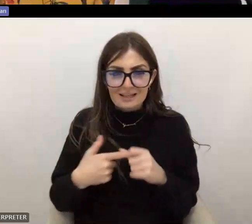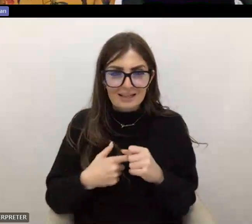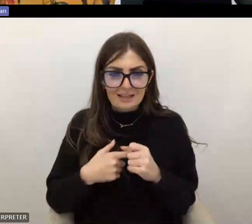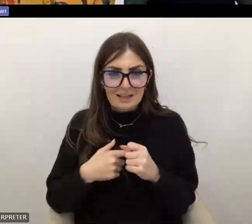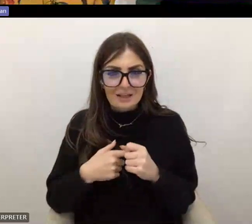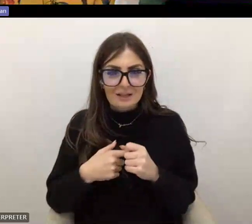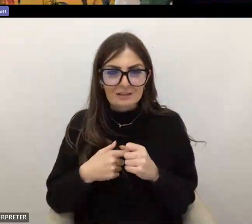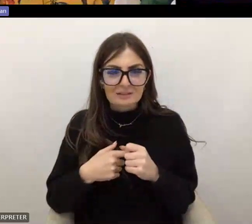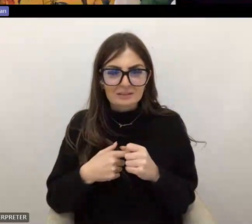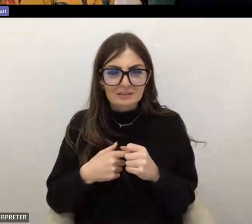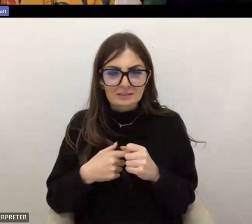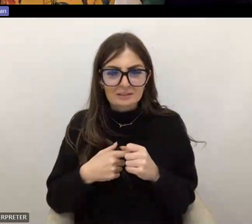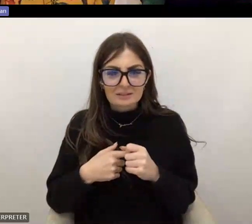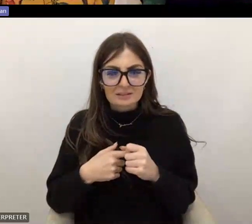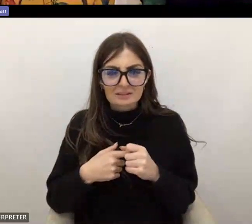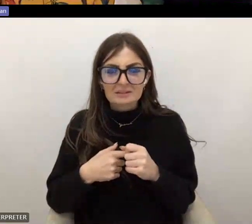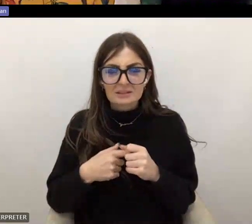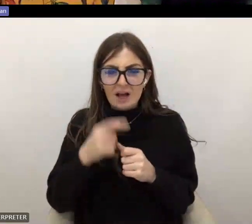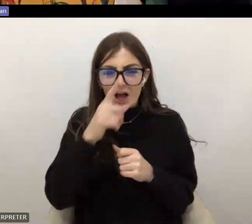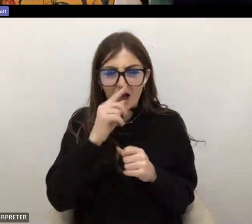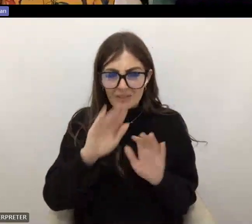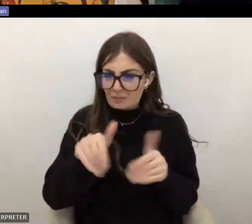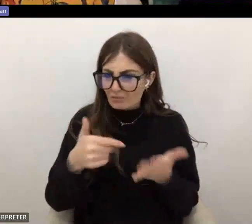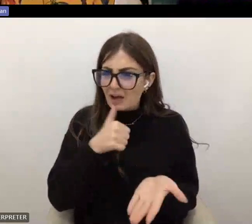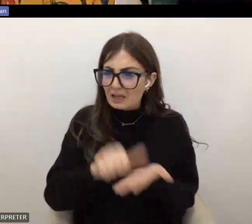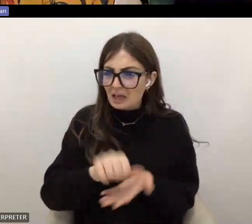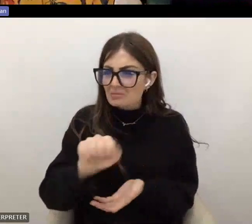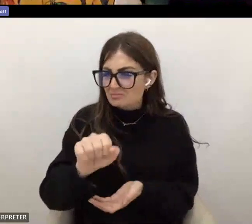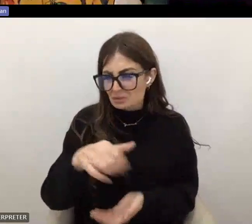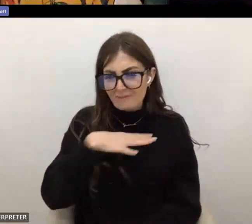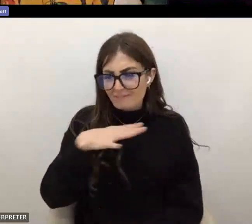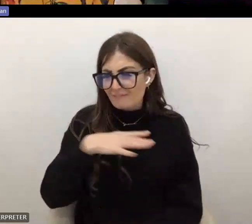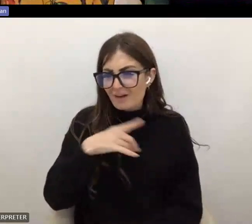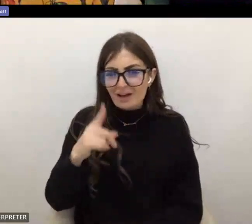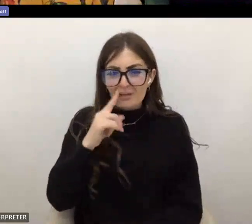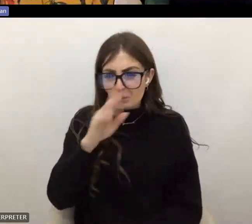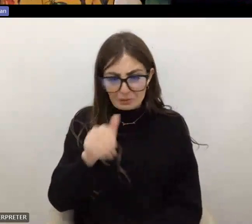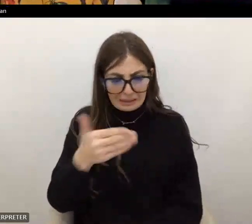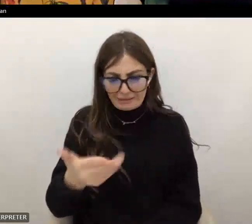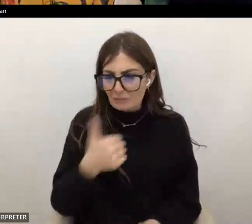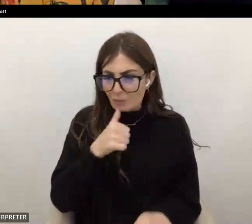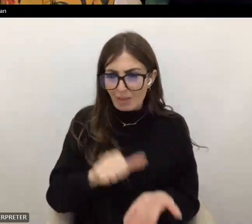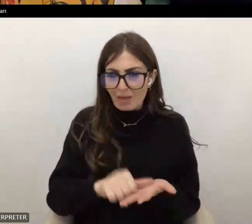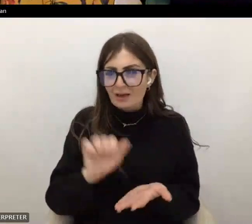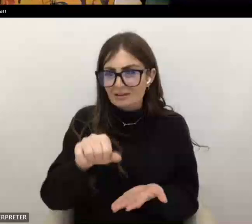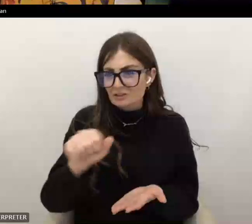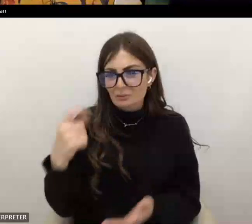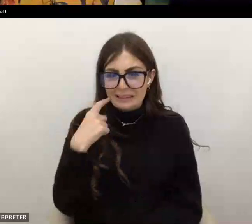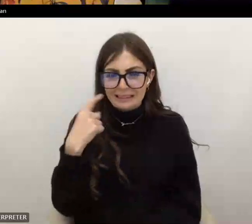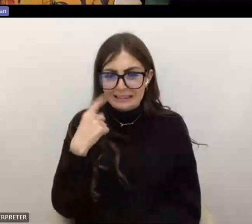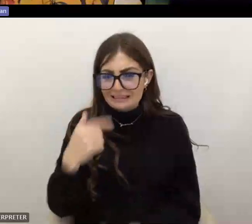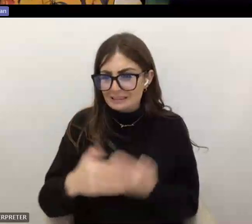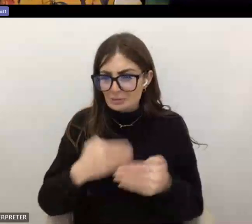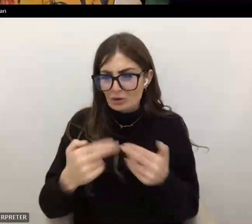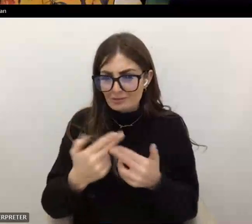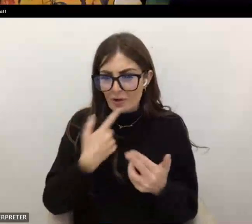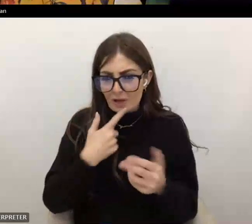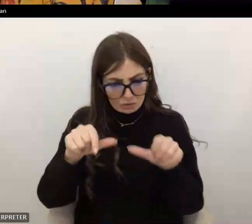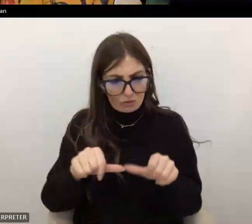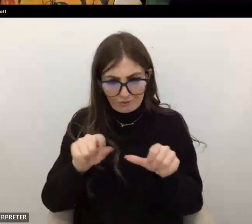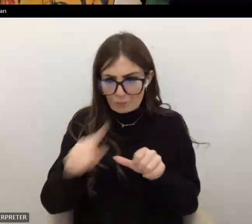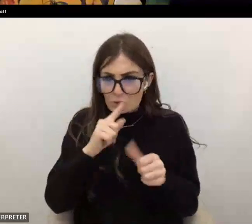I think it's just a matter of providing a add it to letter. I CV. don't know why. I would imagine we would be able to do that. It should be an easy enough process for us to confirm that you